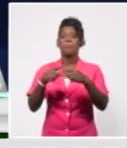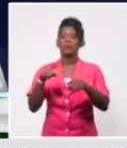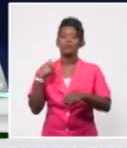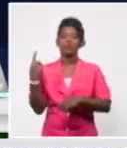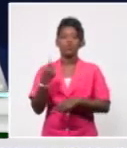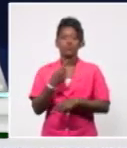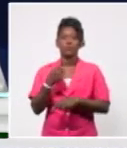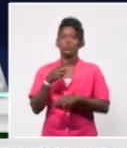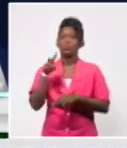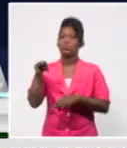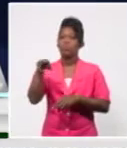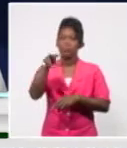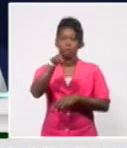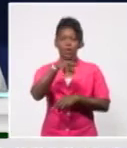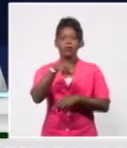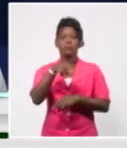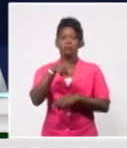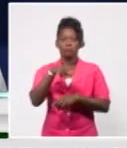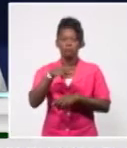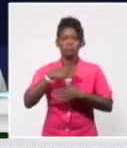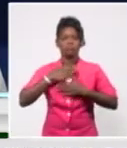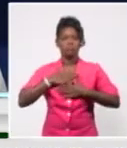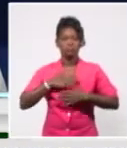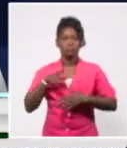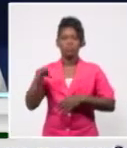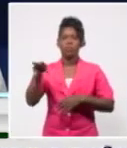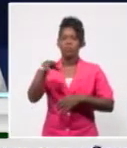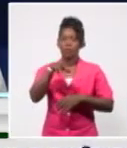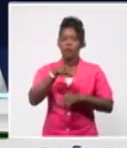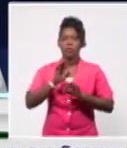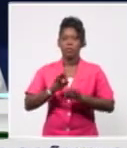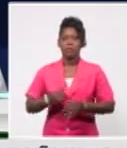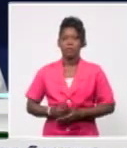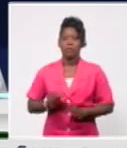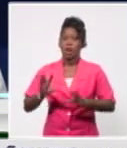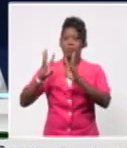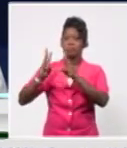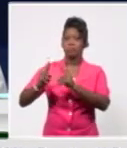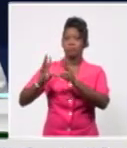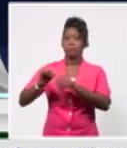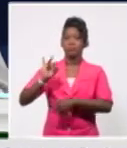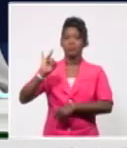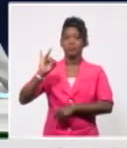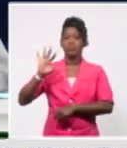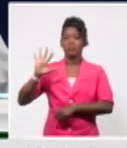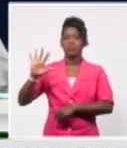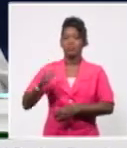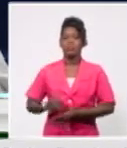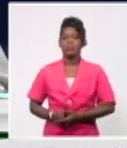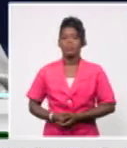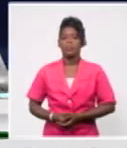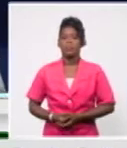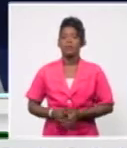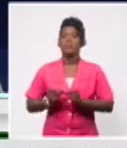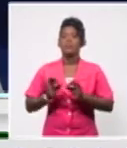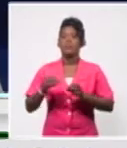can see, females now surpass males in regards to confirmed cases.